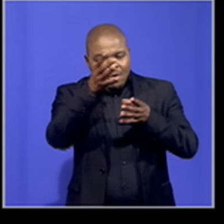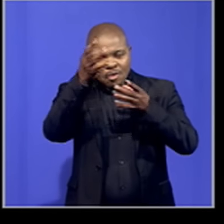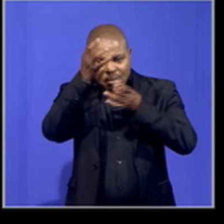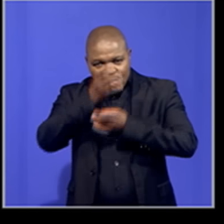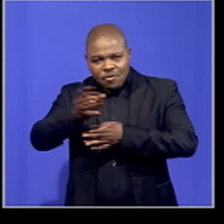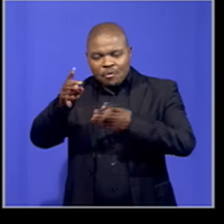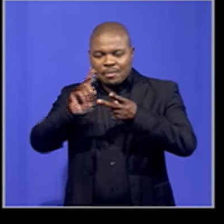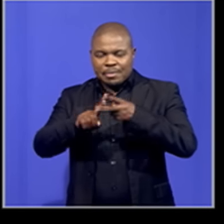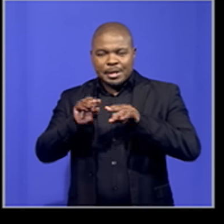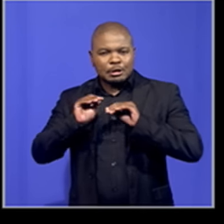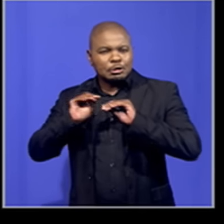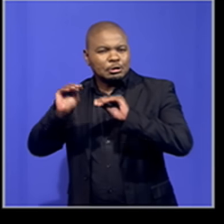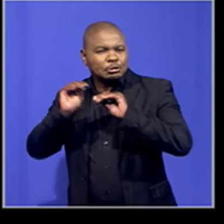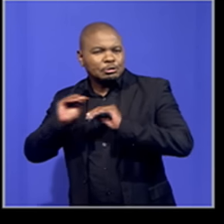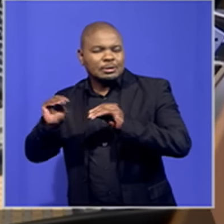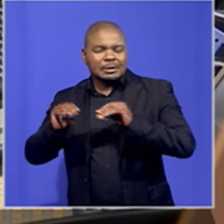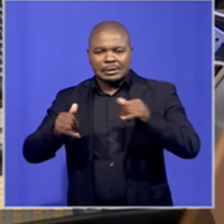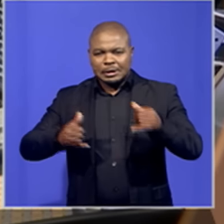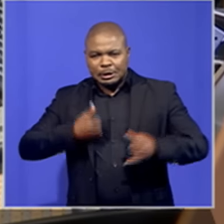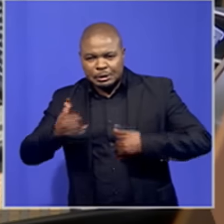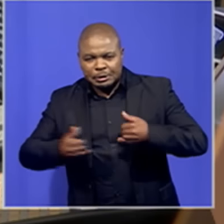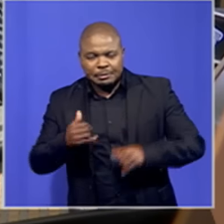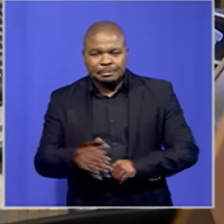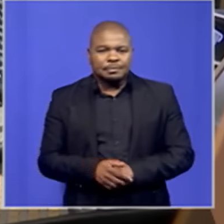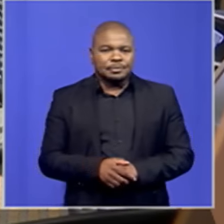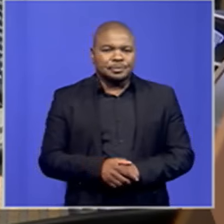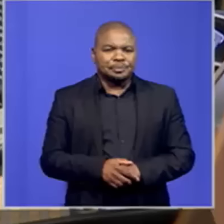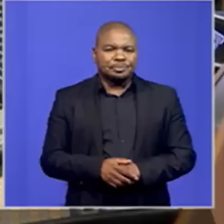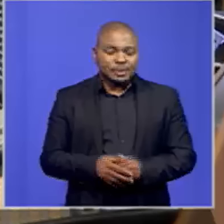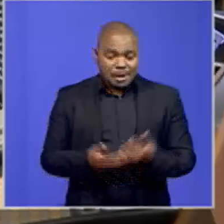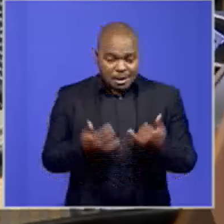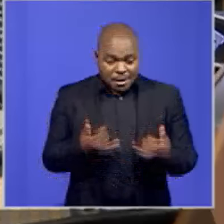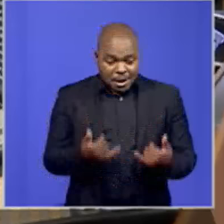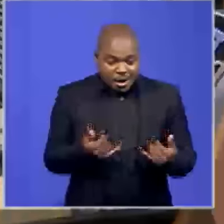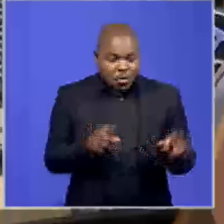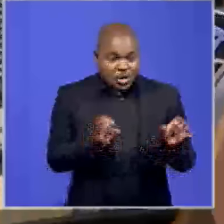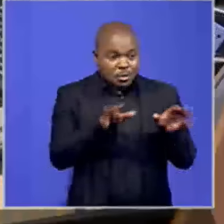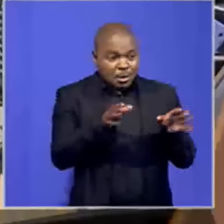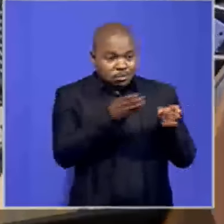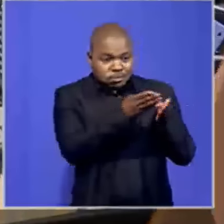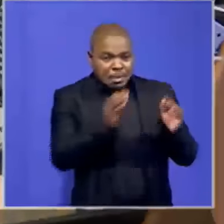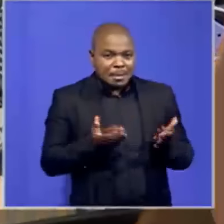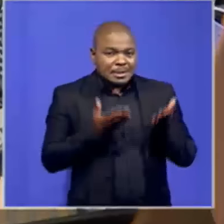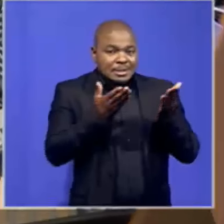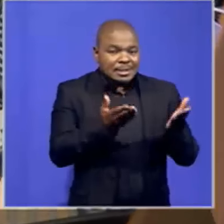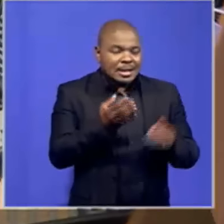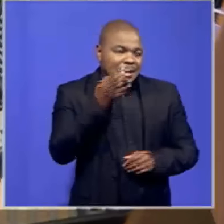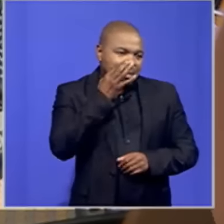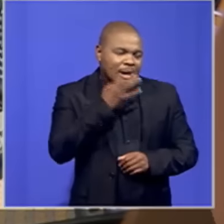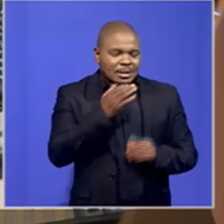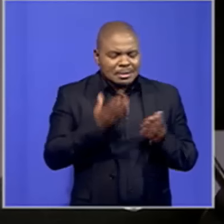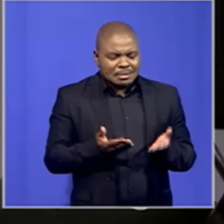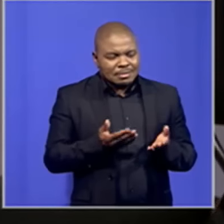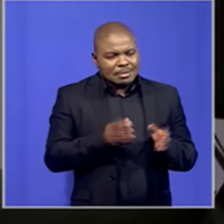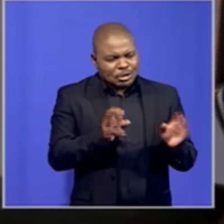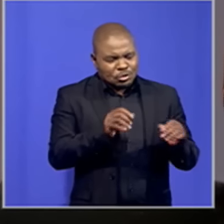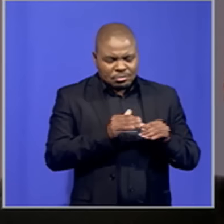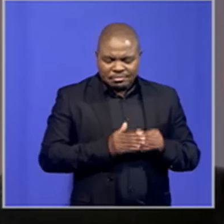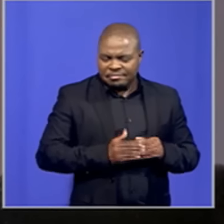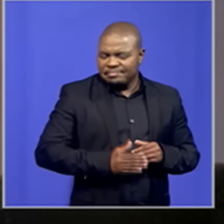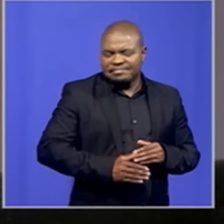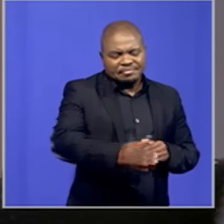and educated and entertained. Bagasi ba ga jana mo moweng ba re radio e tla tswelela e tshela